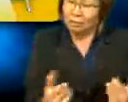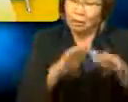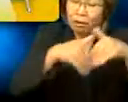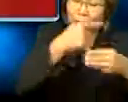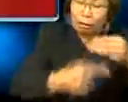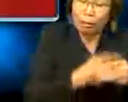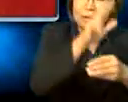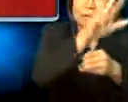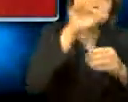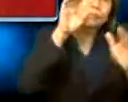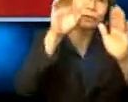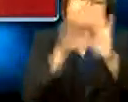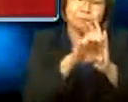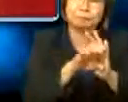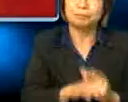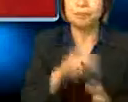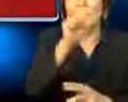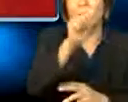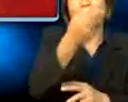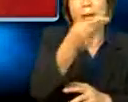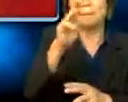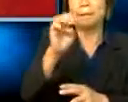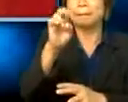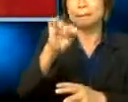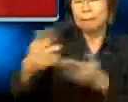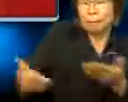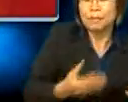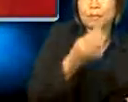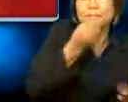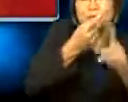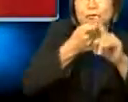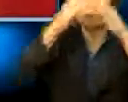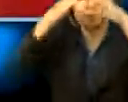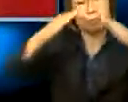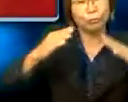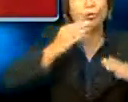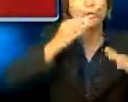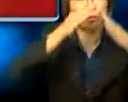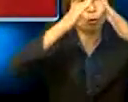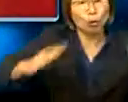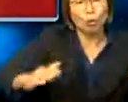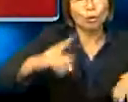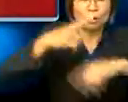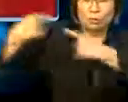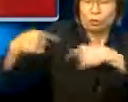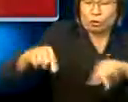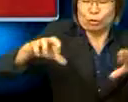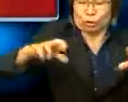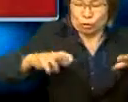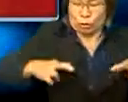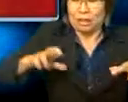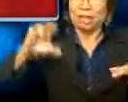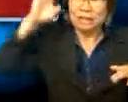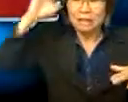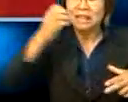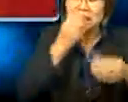picture? Aming brings food from home. During recess, he eats with the